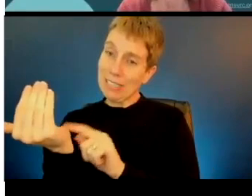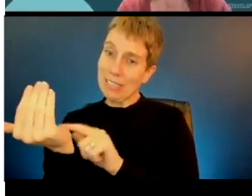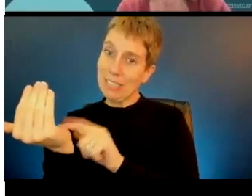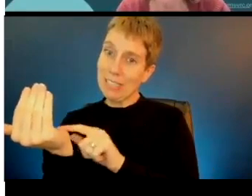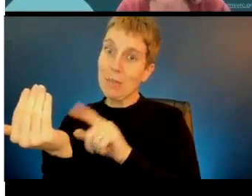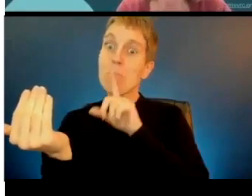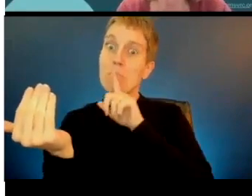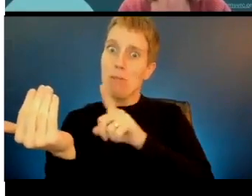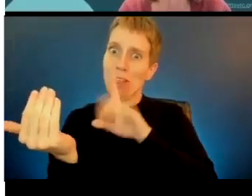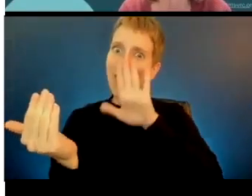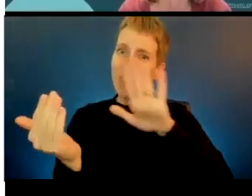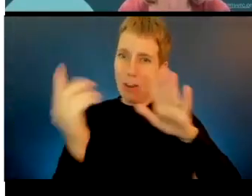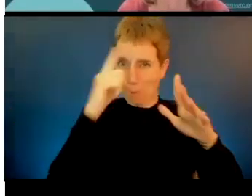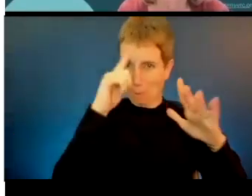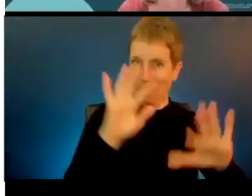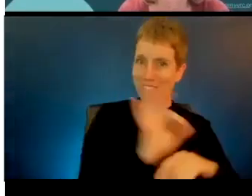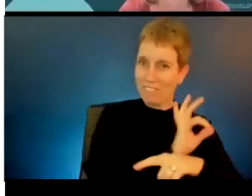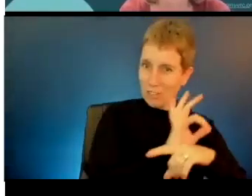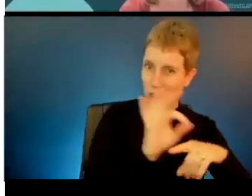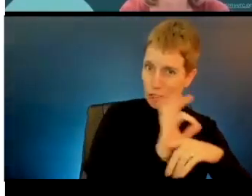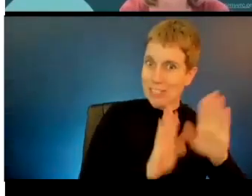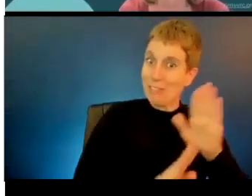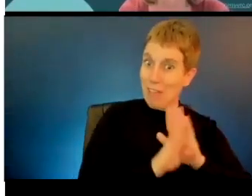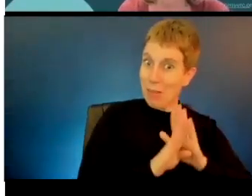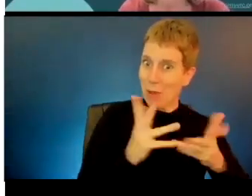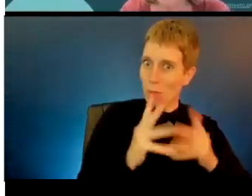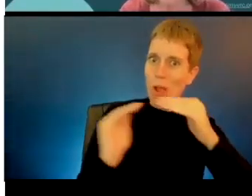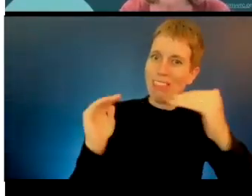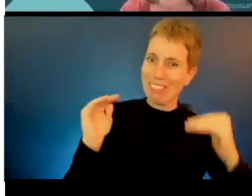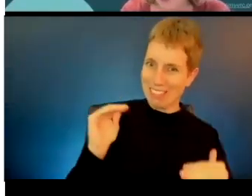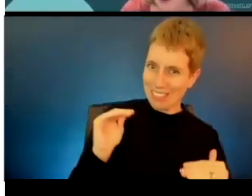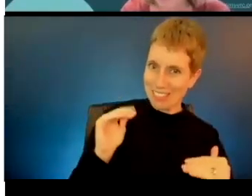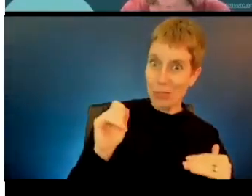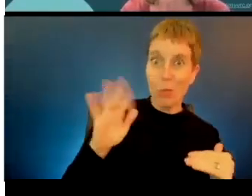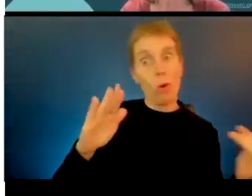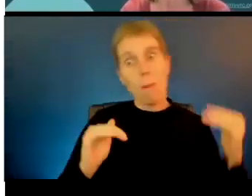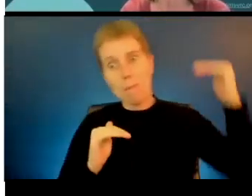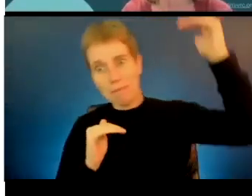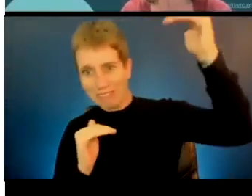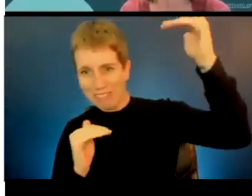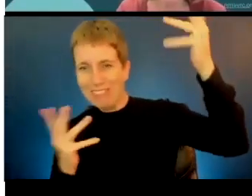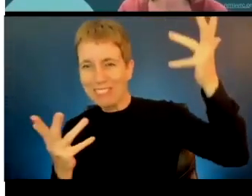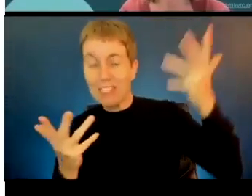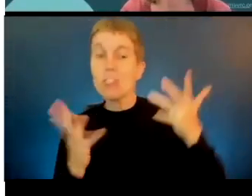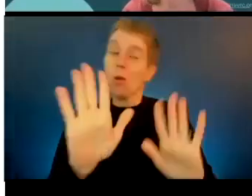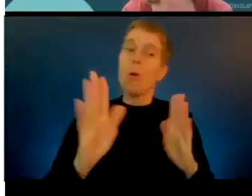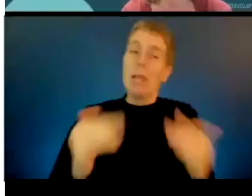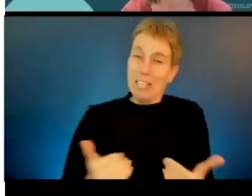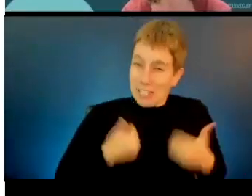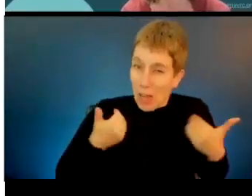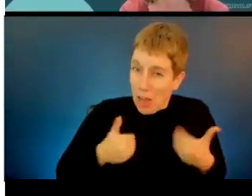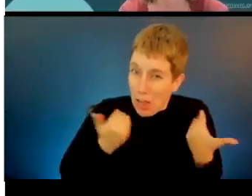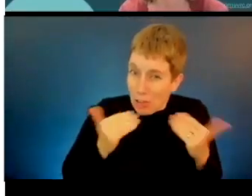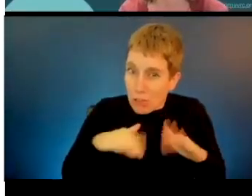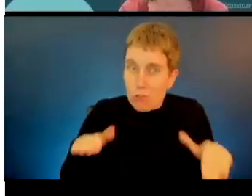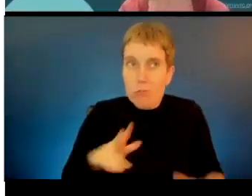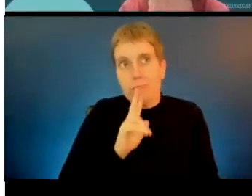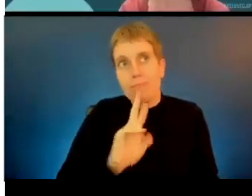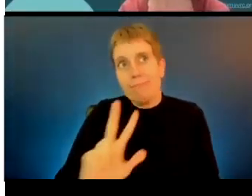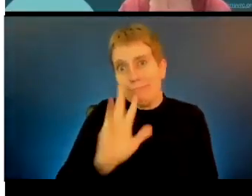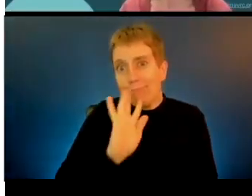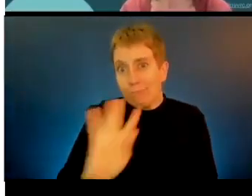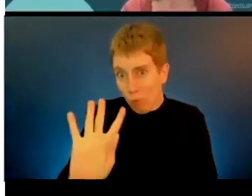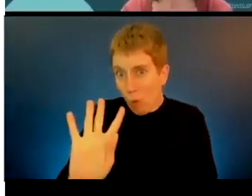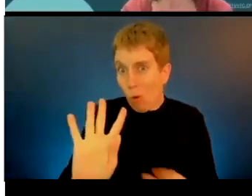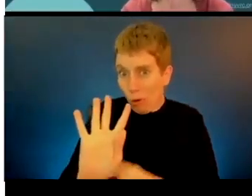about that developmental level as well. So in really young children, the 3-4-year-olds, we're going to